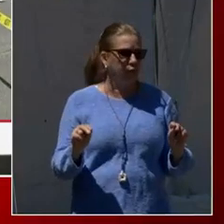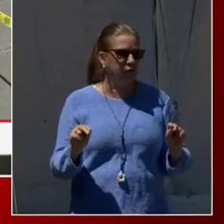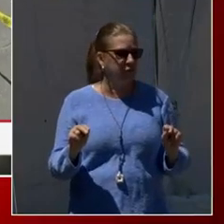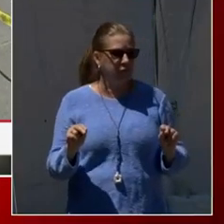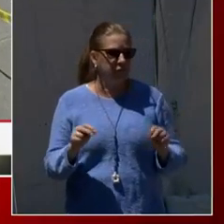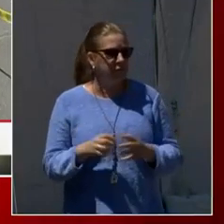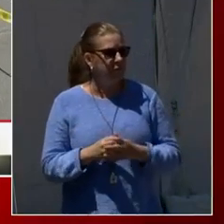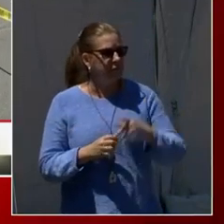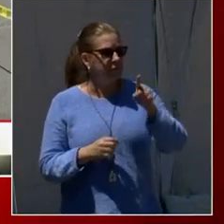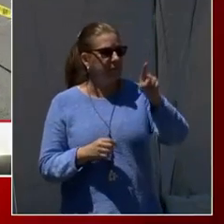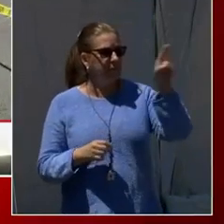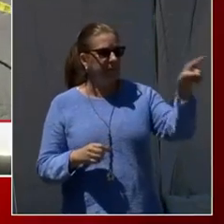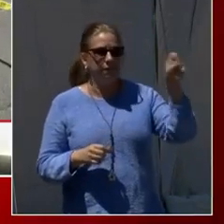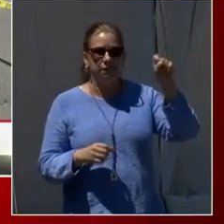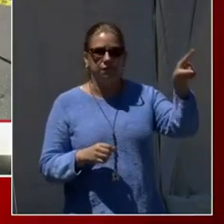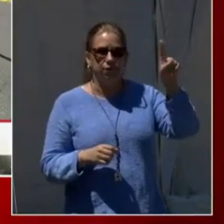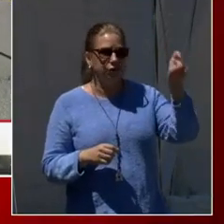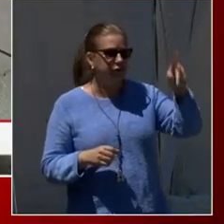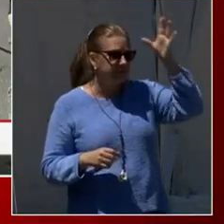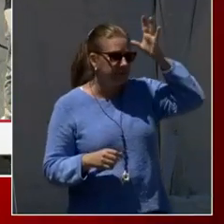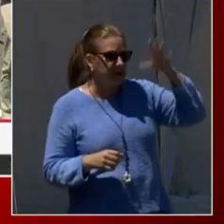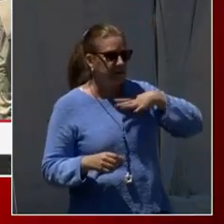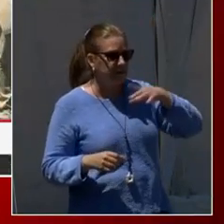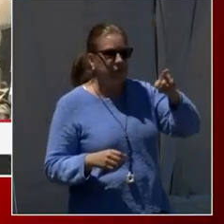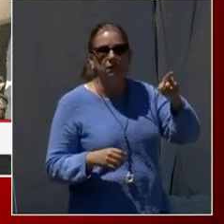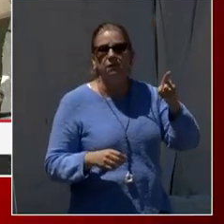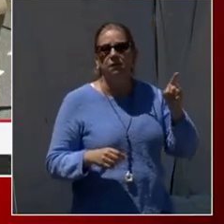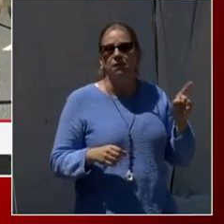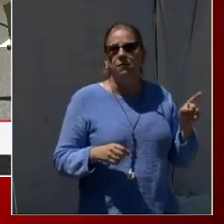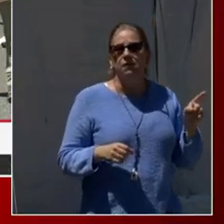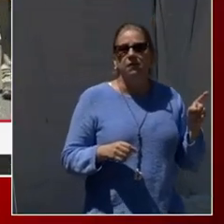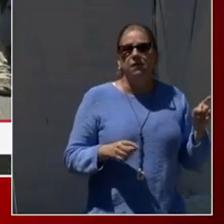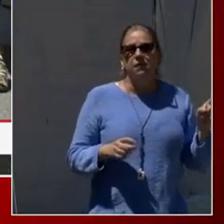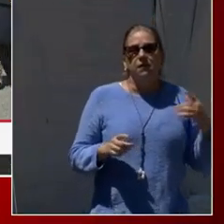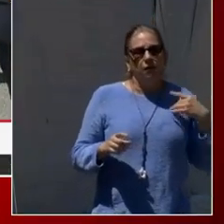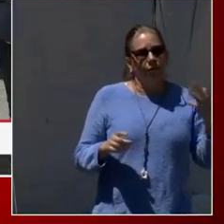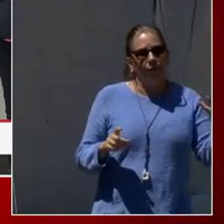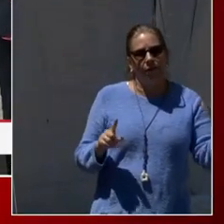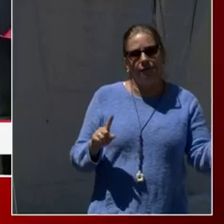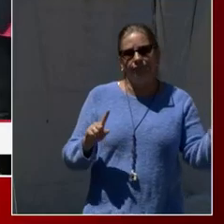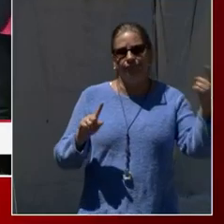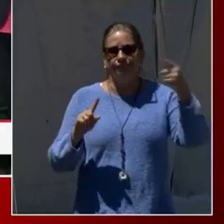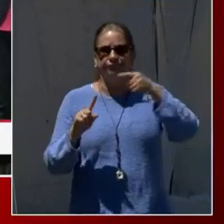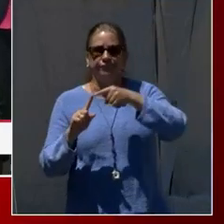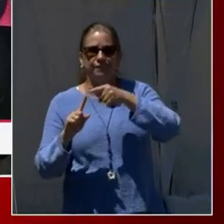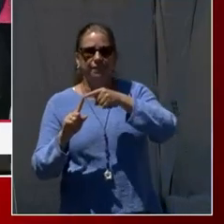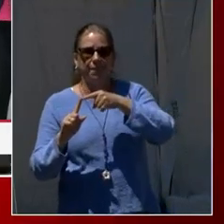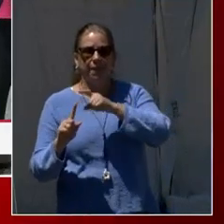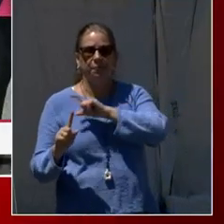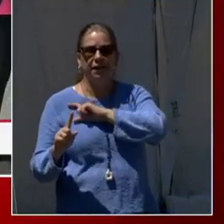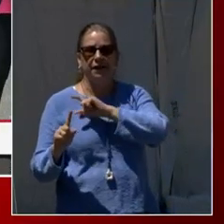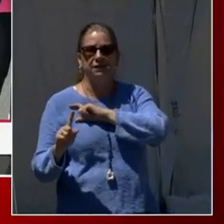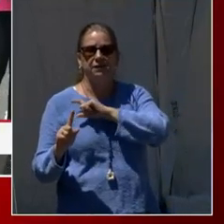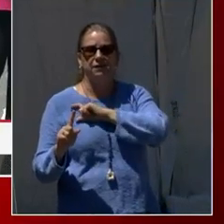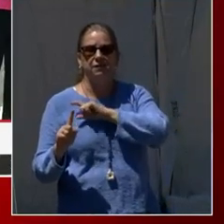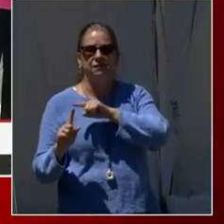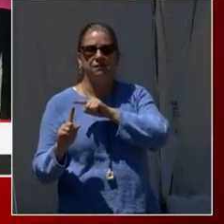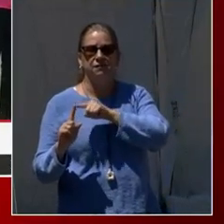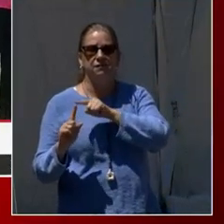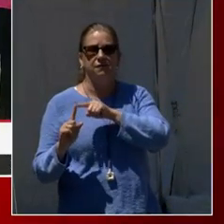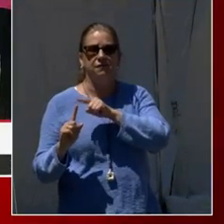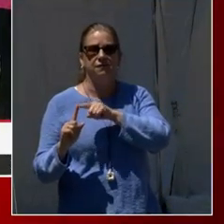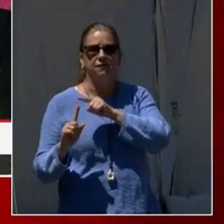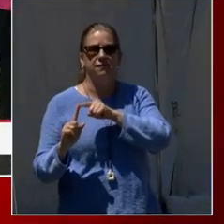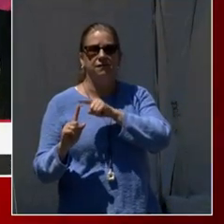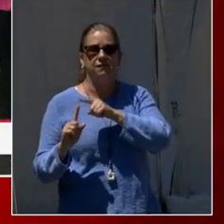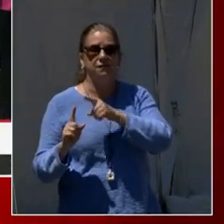You haven't had a question. Okay. Going back to the question of police intervention during looting and property damage, I mean, we're just hearing a